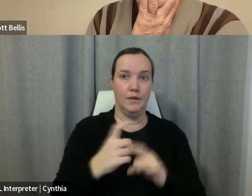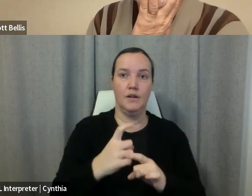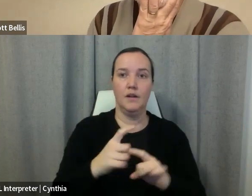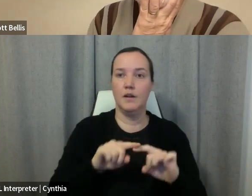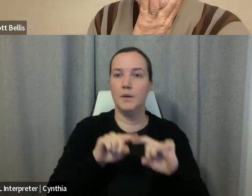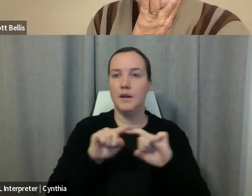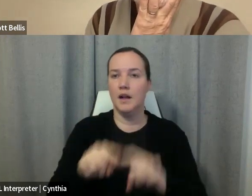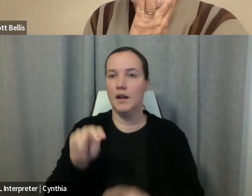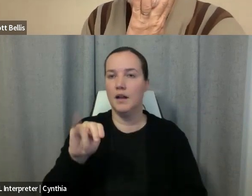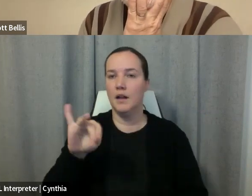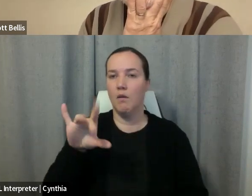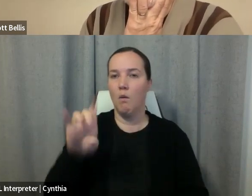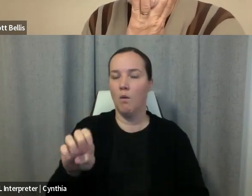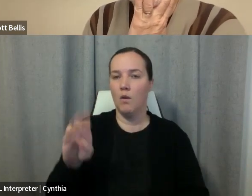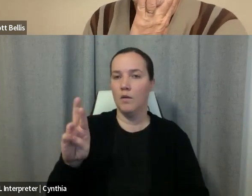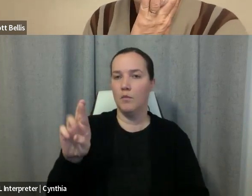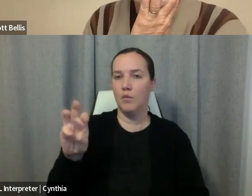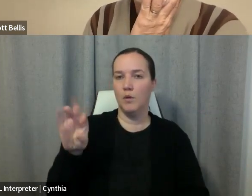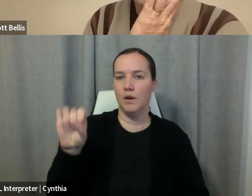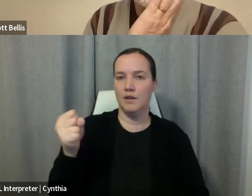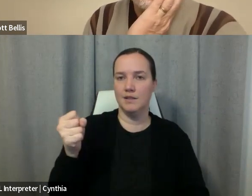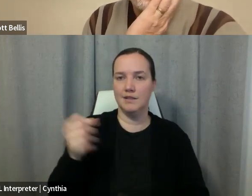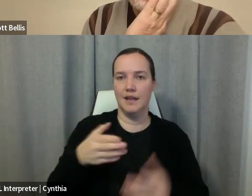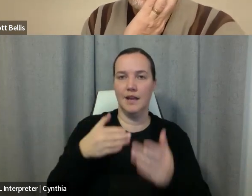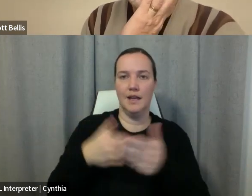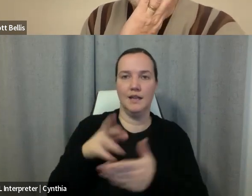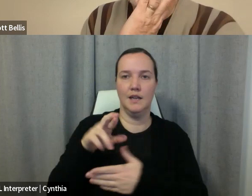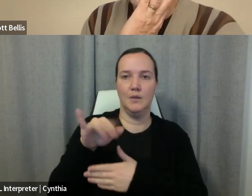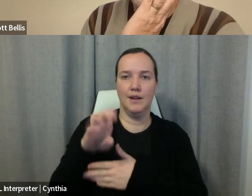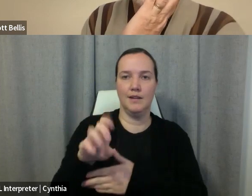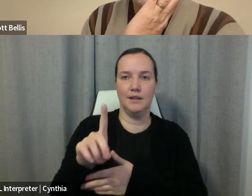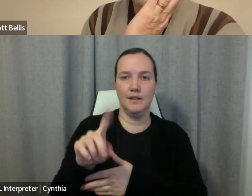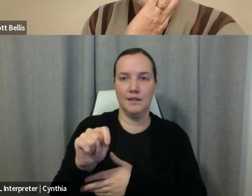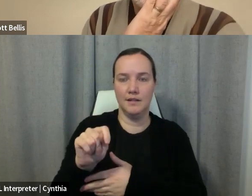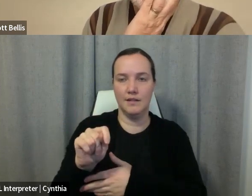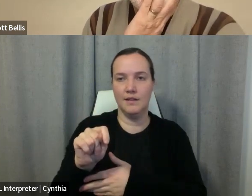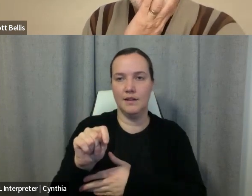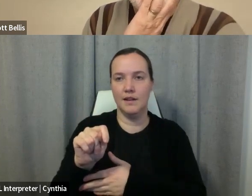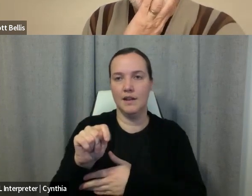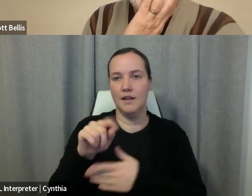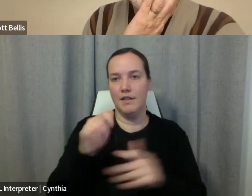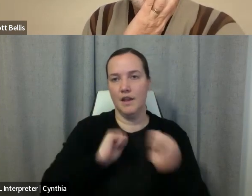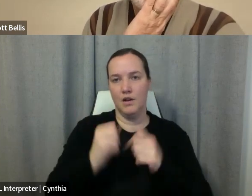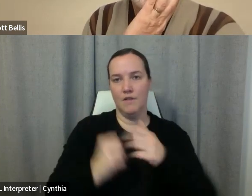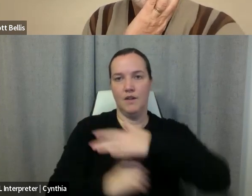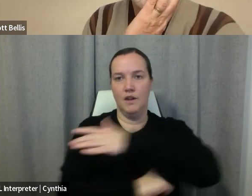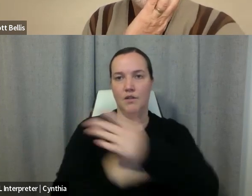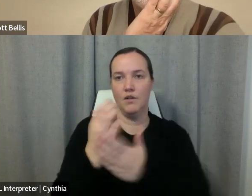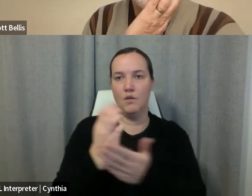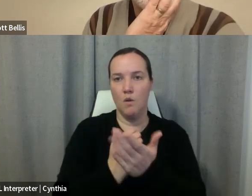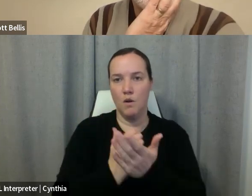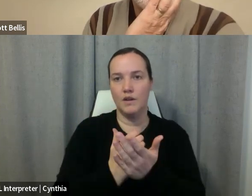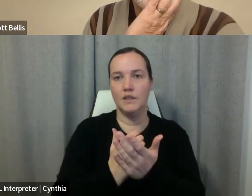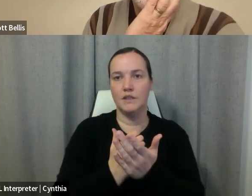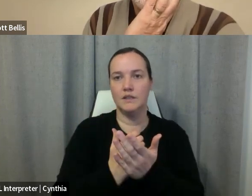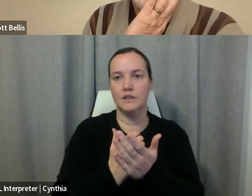Anti-Racist Theaters Foundation course, part of her session agreements. All feelings are valid, all truth is valid. I would prioritize the needs of BIPOC